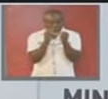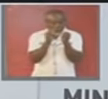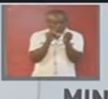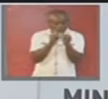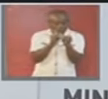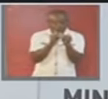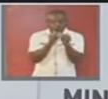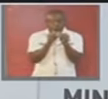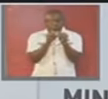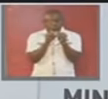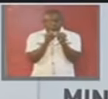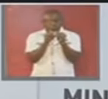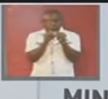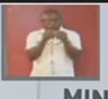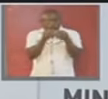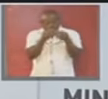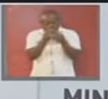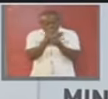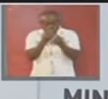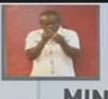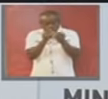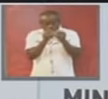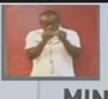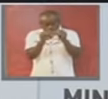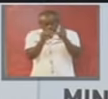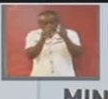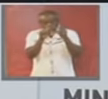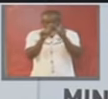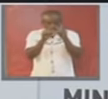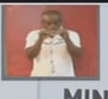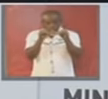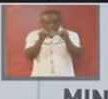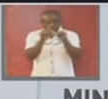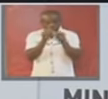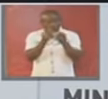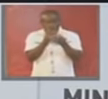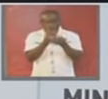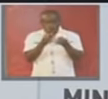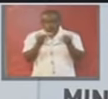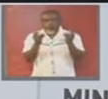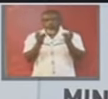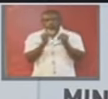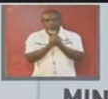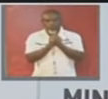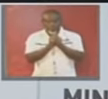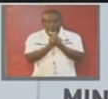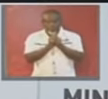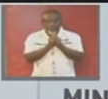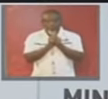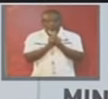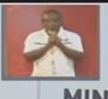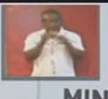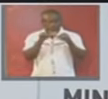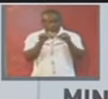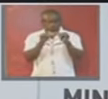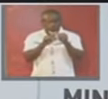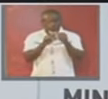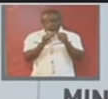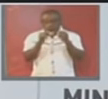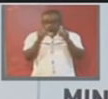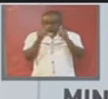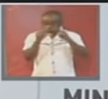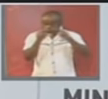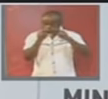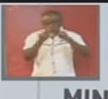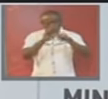absolutely no microchip. And this is something, as I say again, that has been reviewed. All the data has